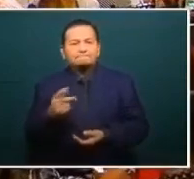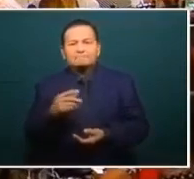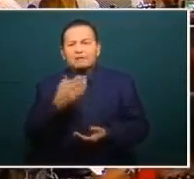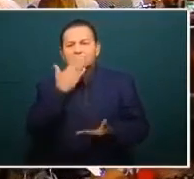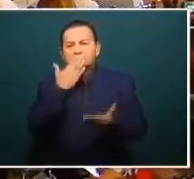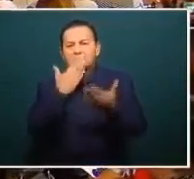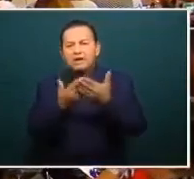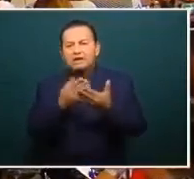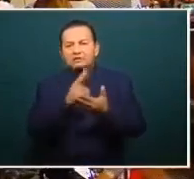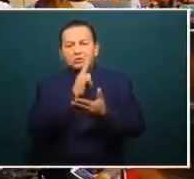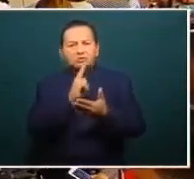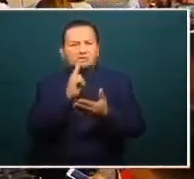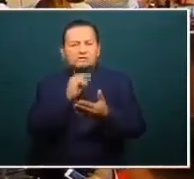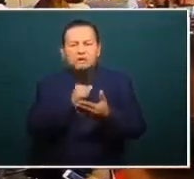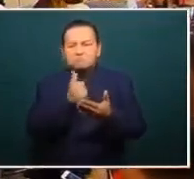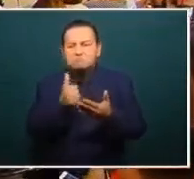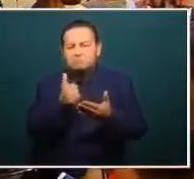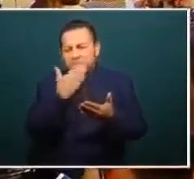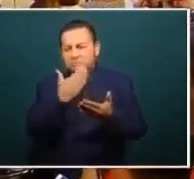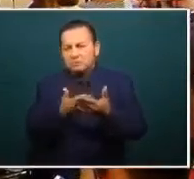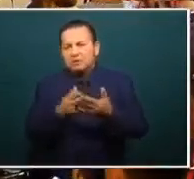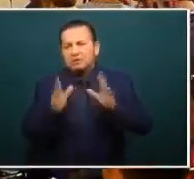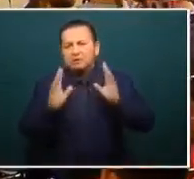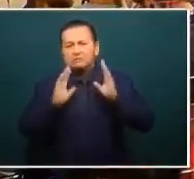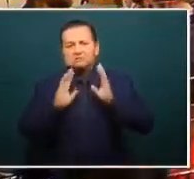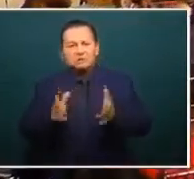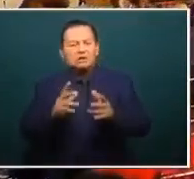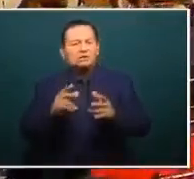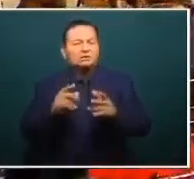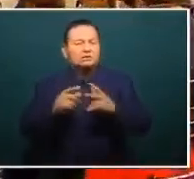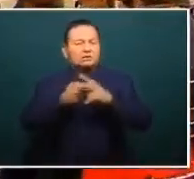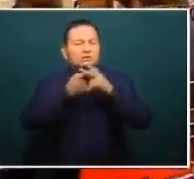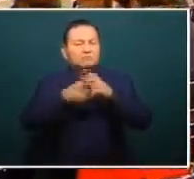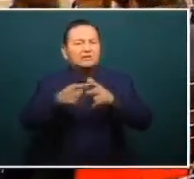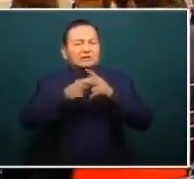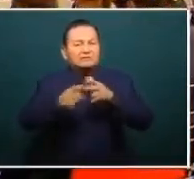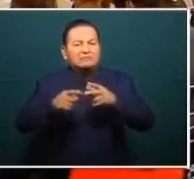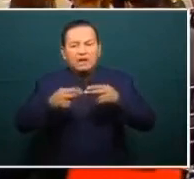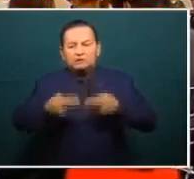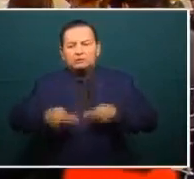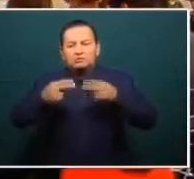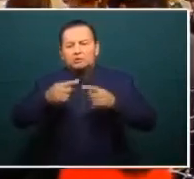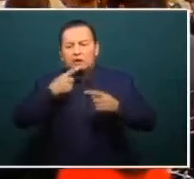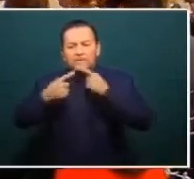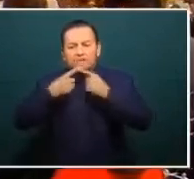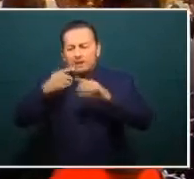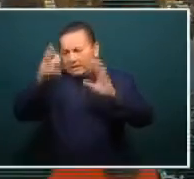this arrow or lance. And